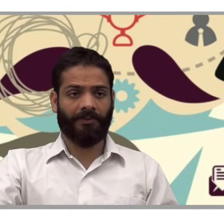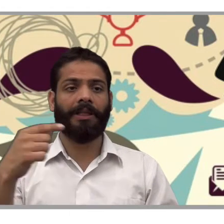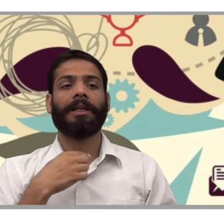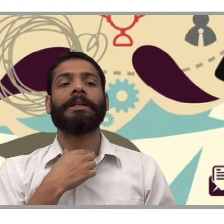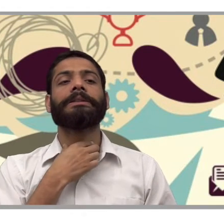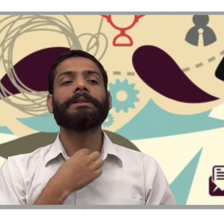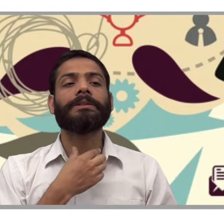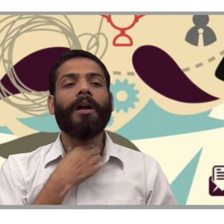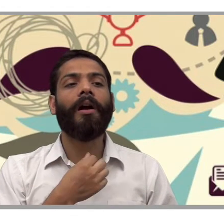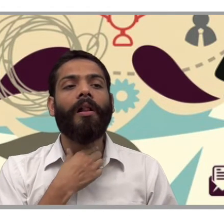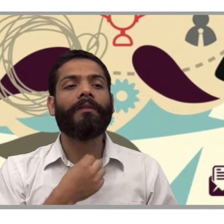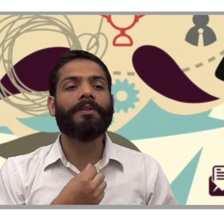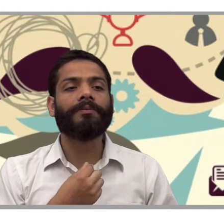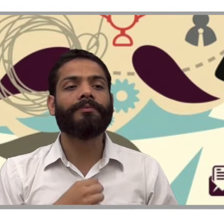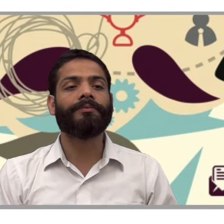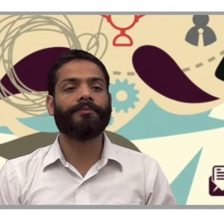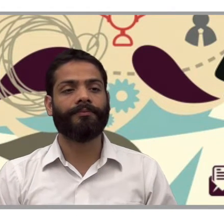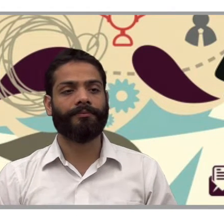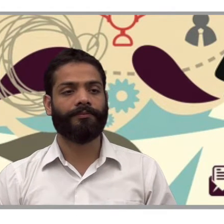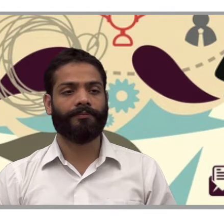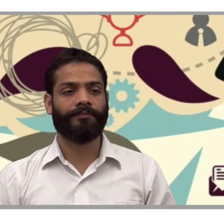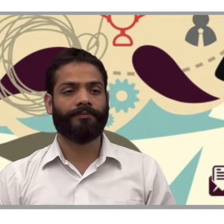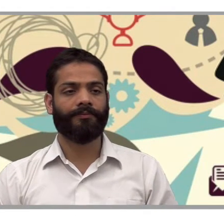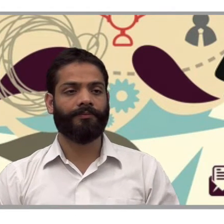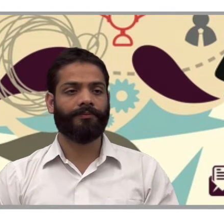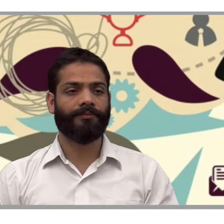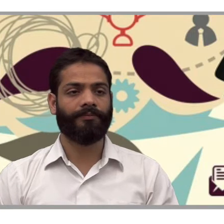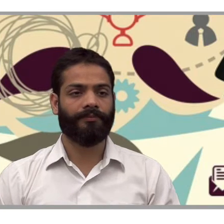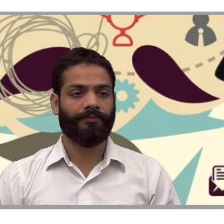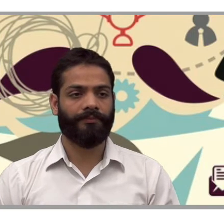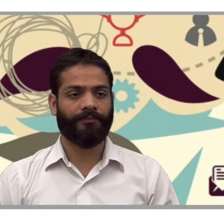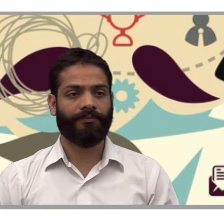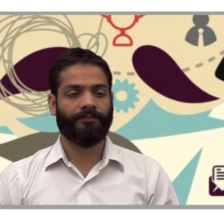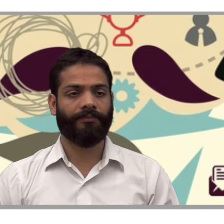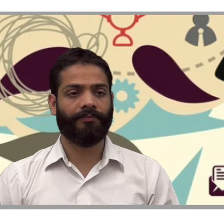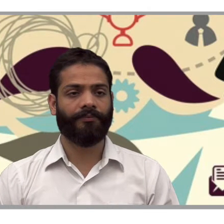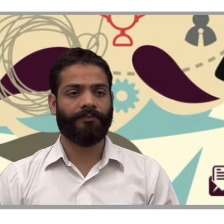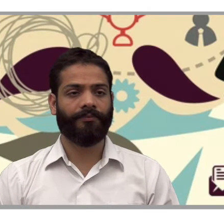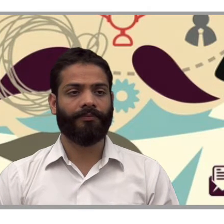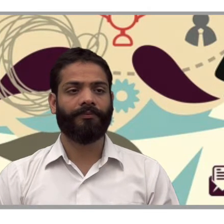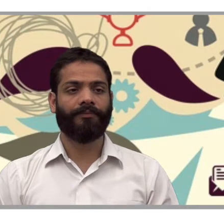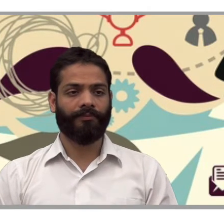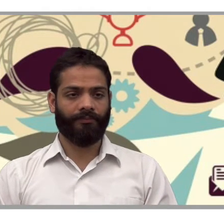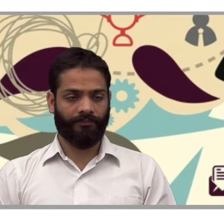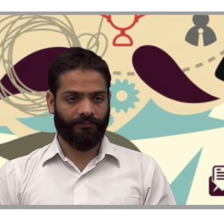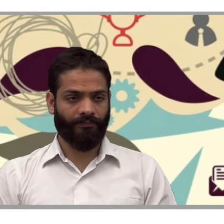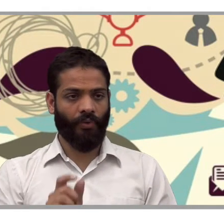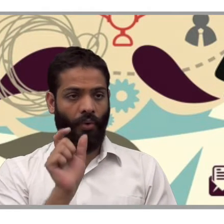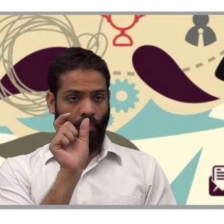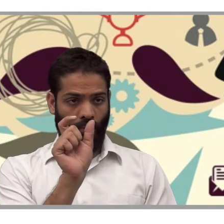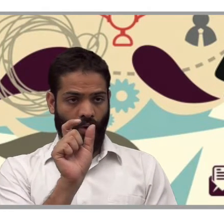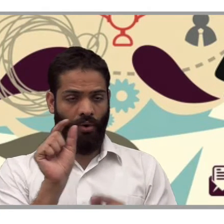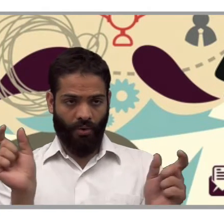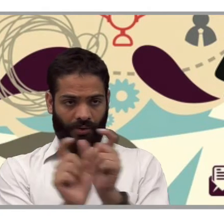The sentence is I think he is clever. This can be signed as I think